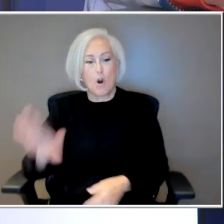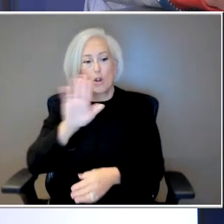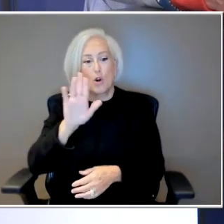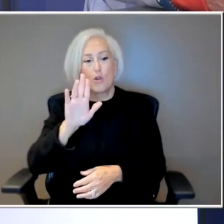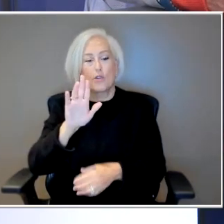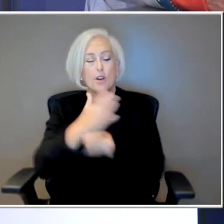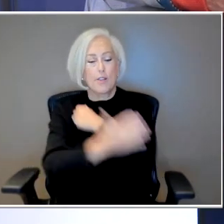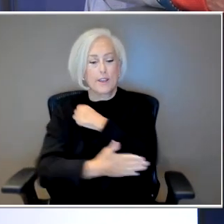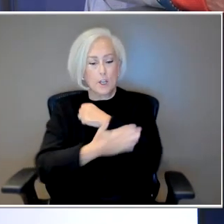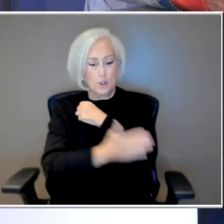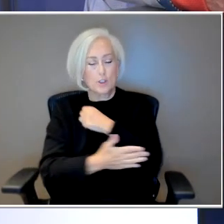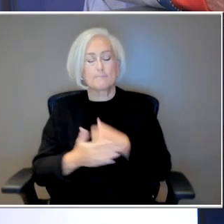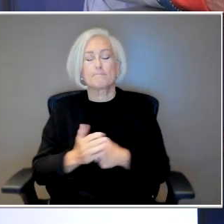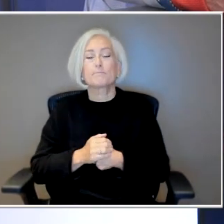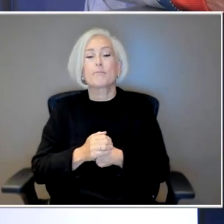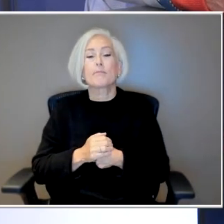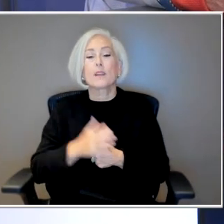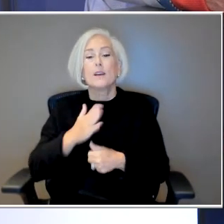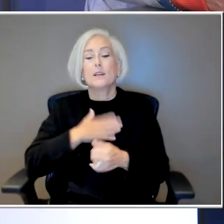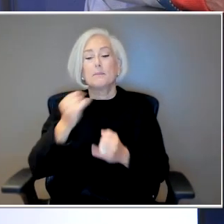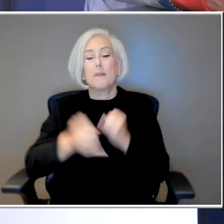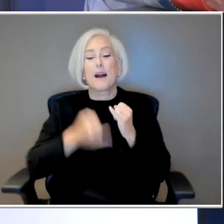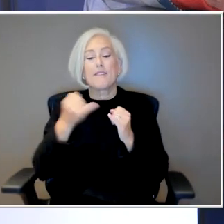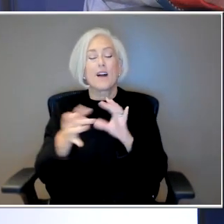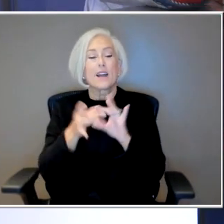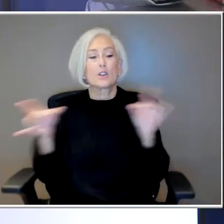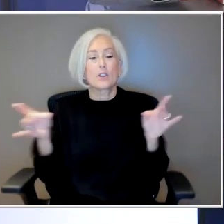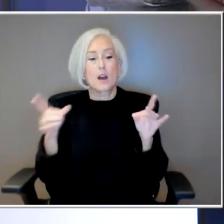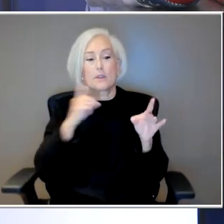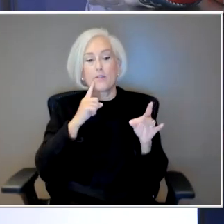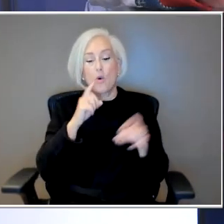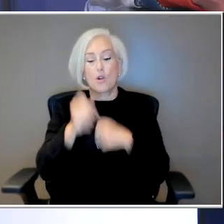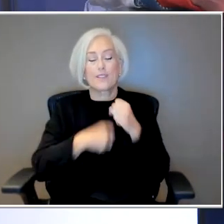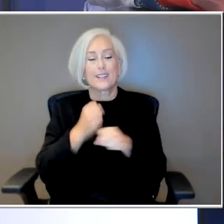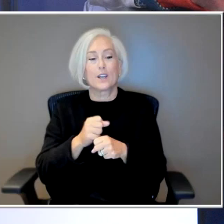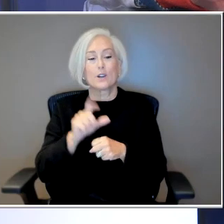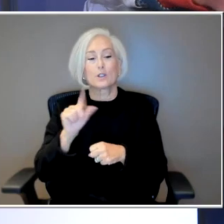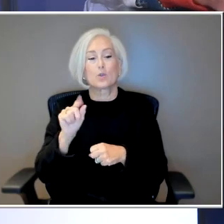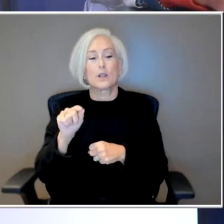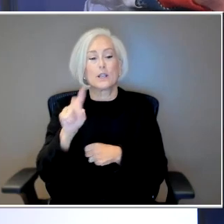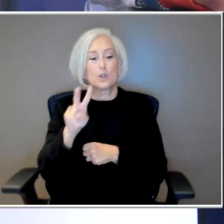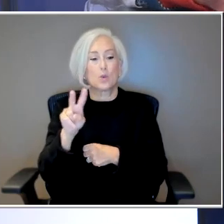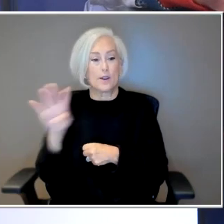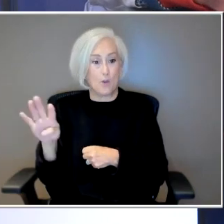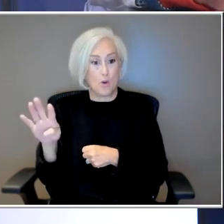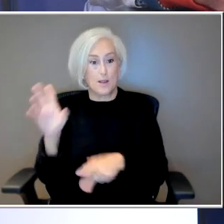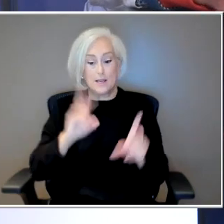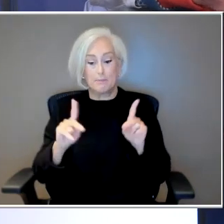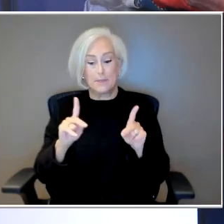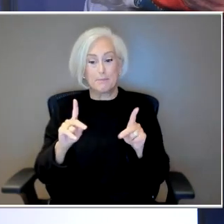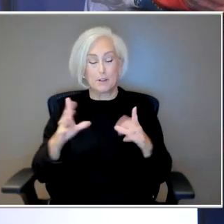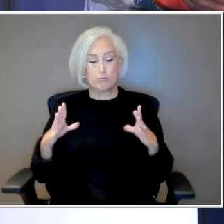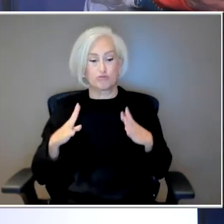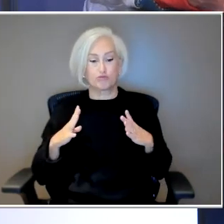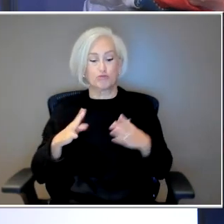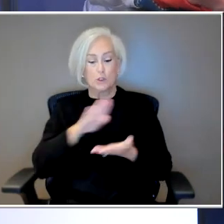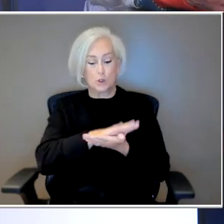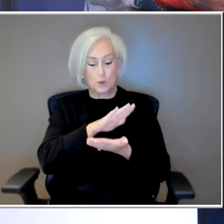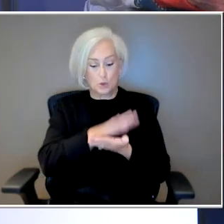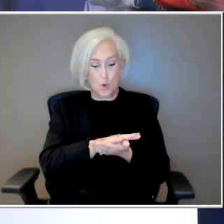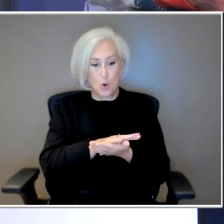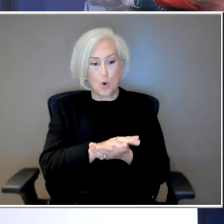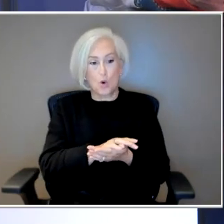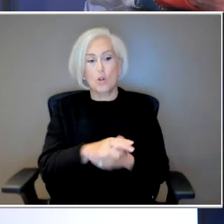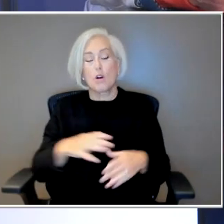this final word for 2024 is that people are out of school now. They may be out of work. They'll be traveling to